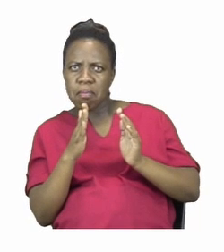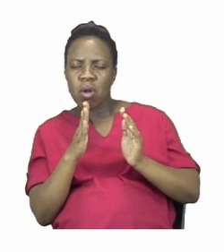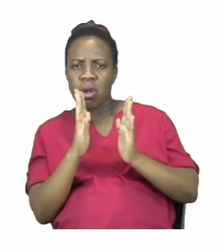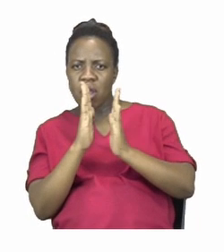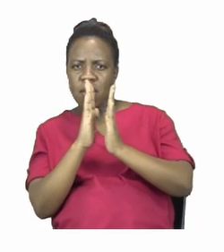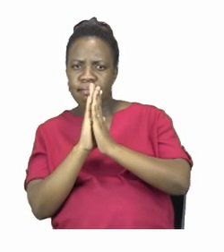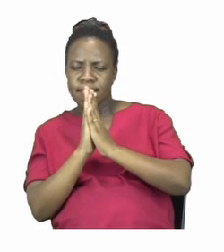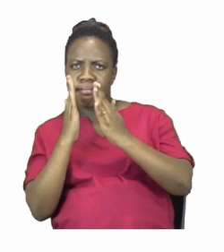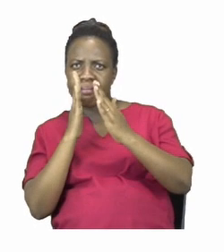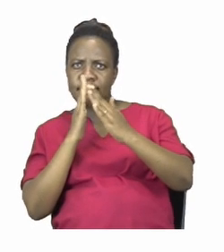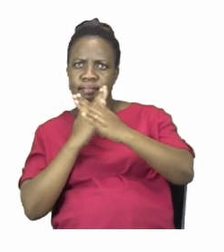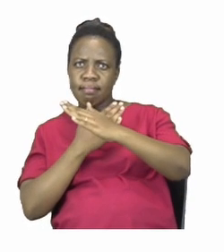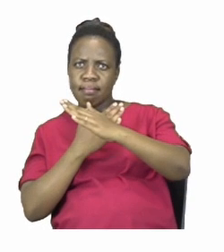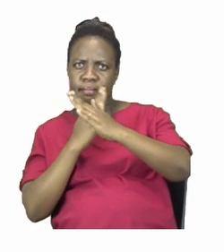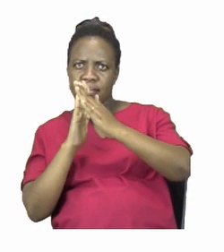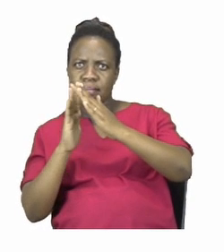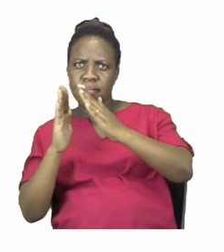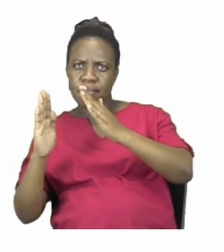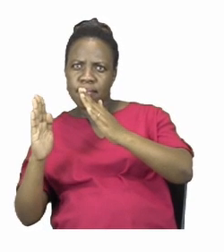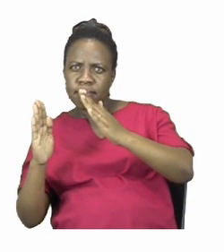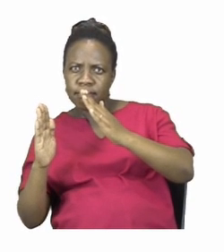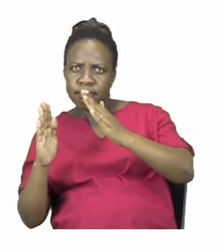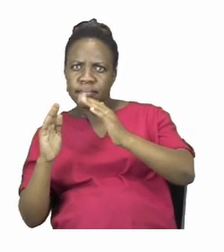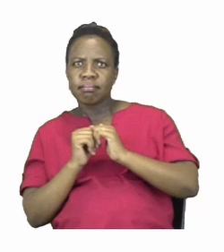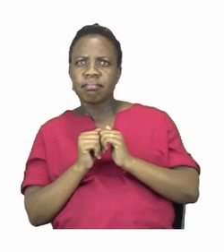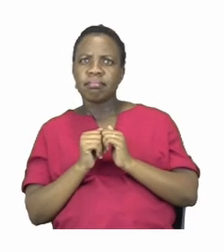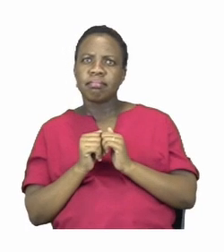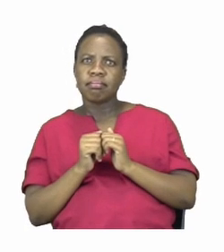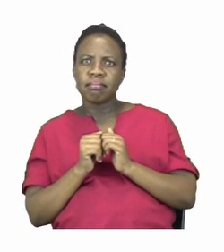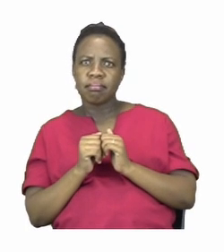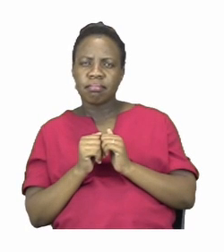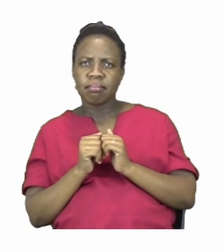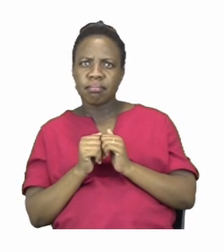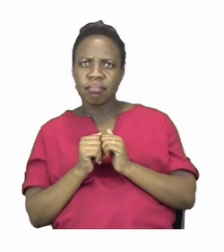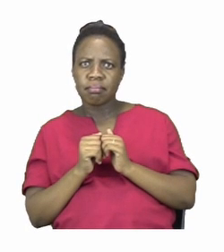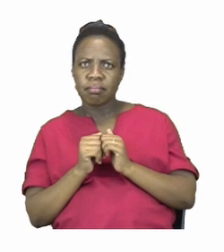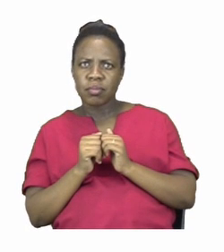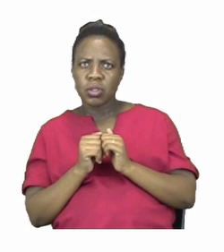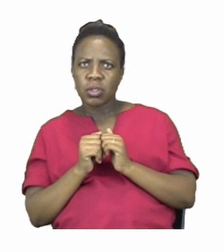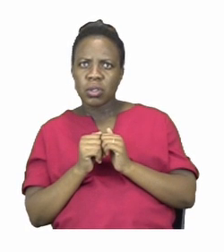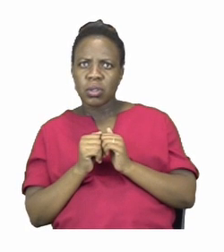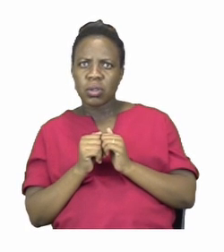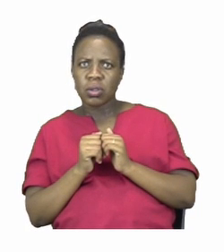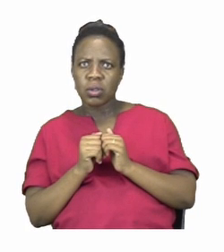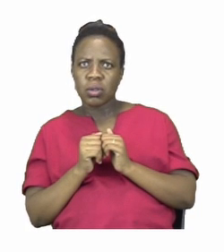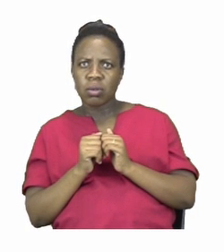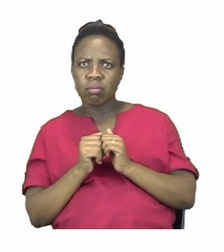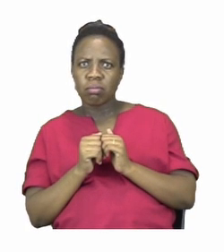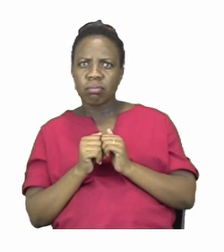will see right there in front of Ariana's house, what do you see there? That's a